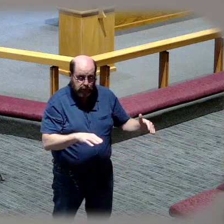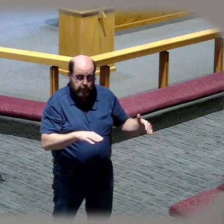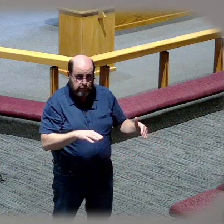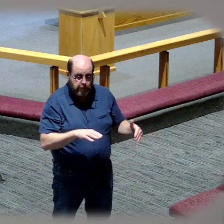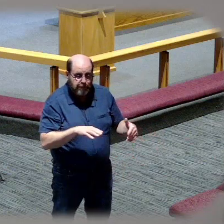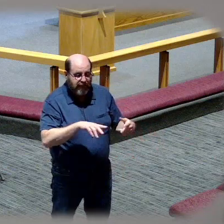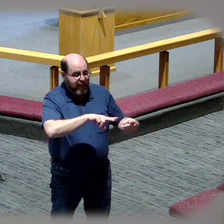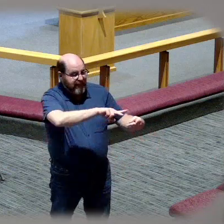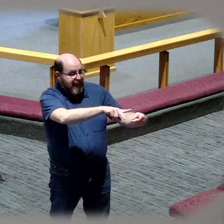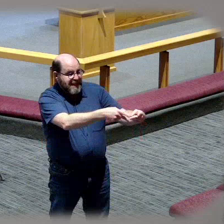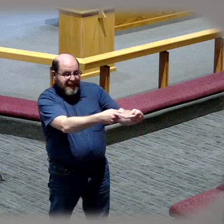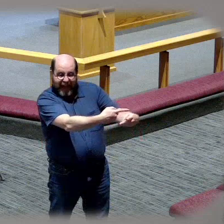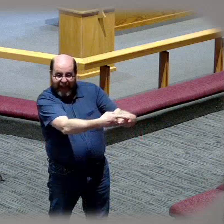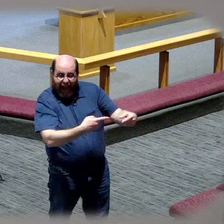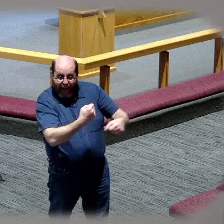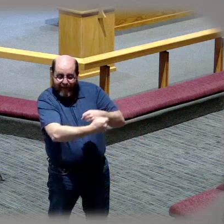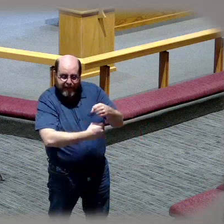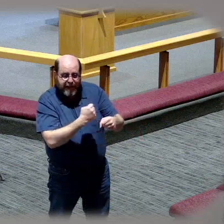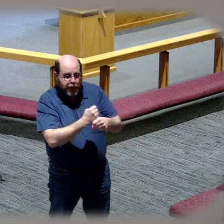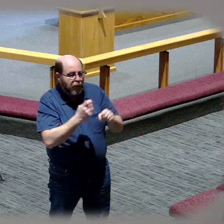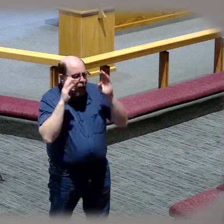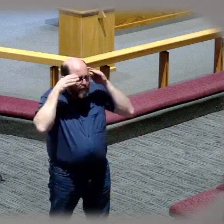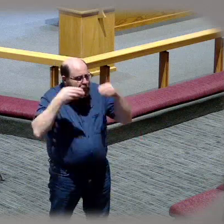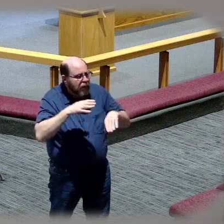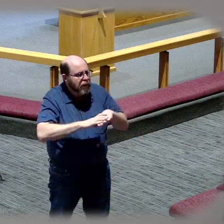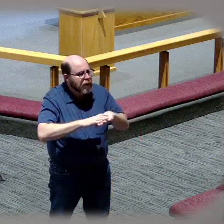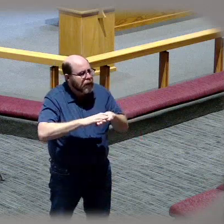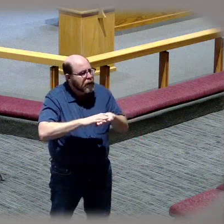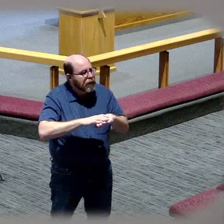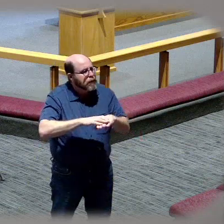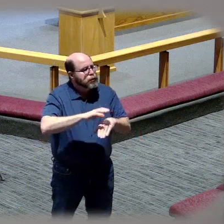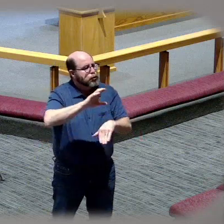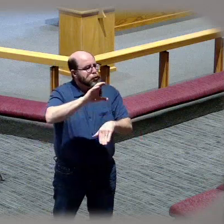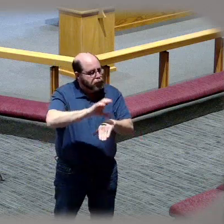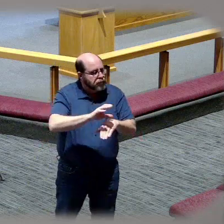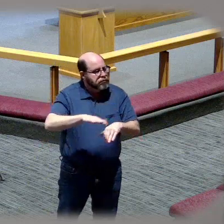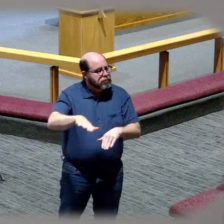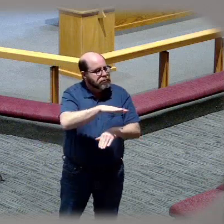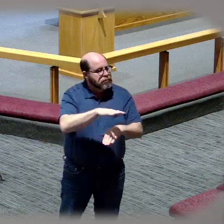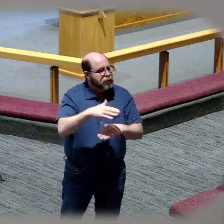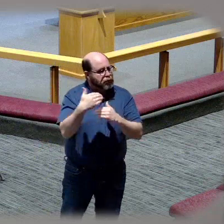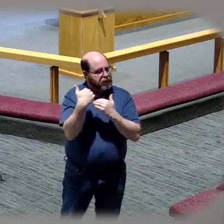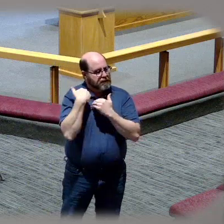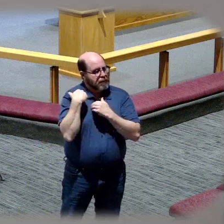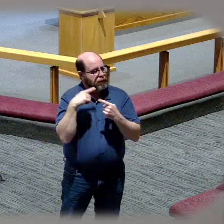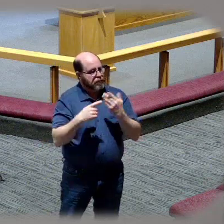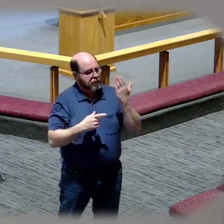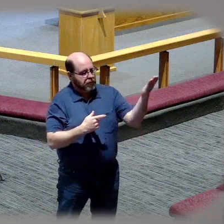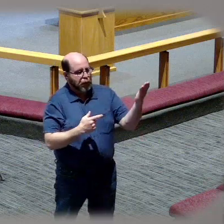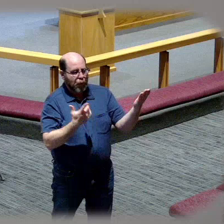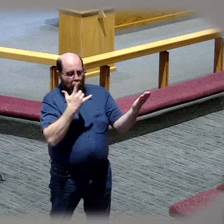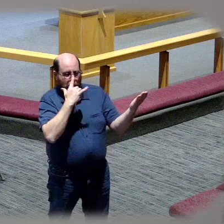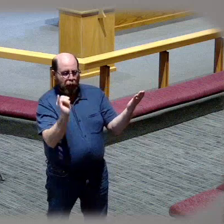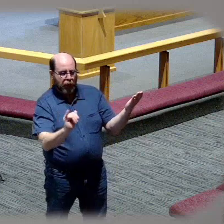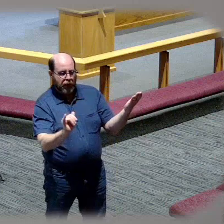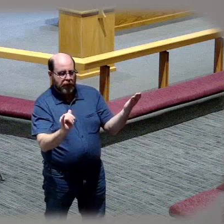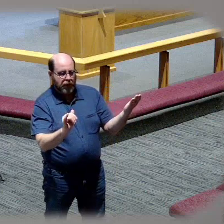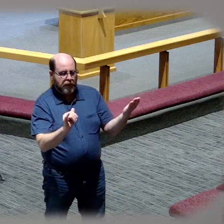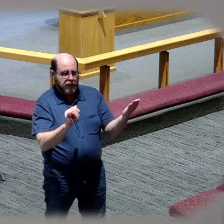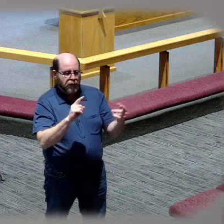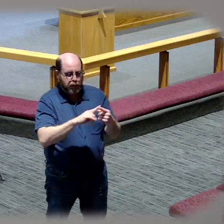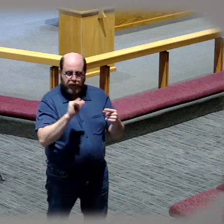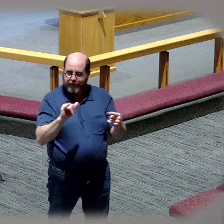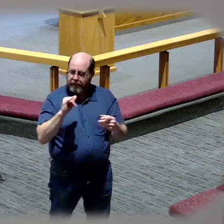The second half of the year is spent on the life of the church and our response to God's grace and what that looks like in the world in which